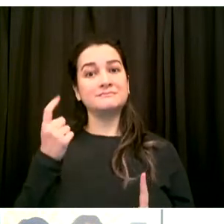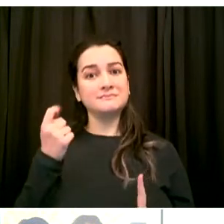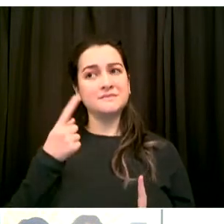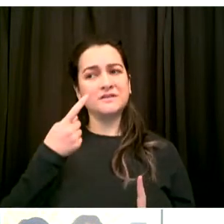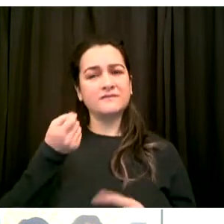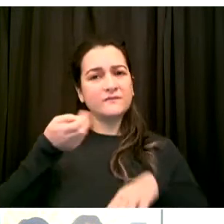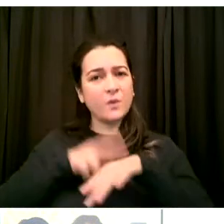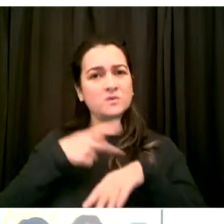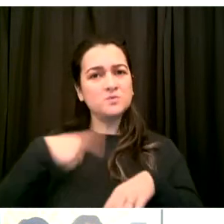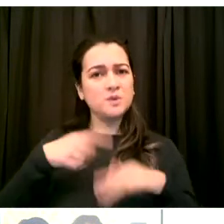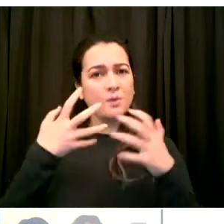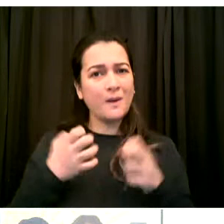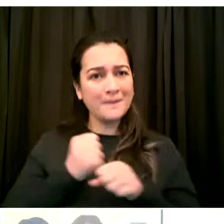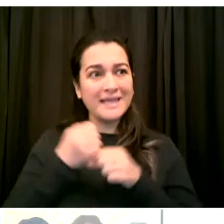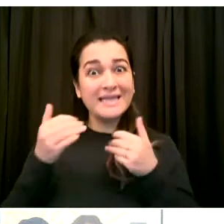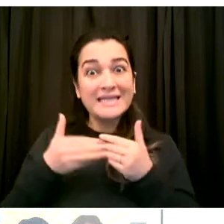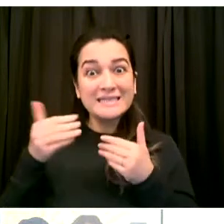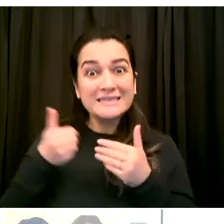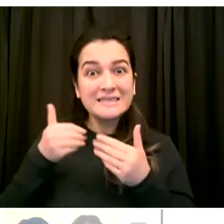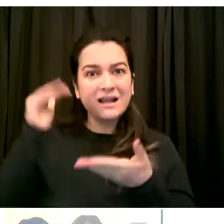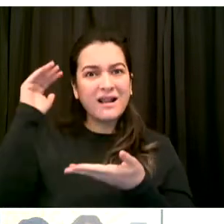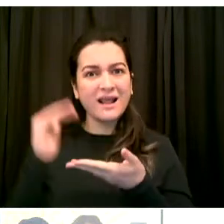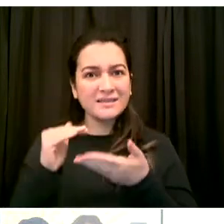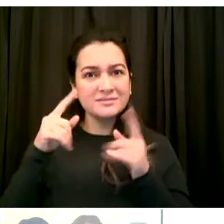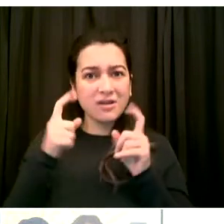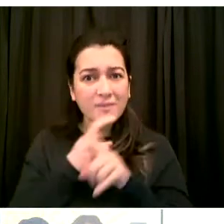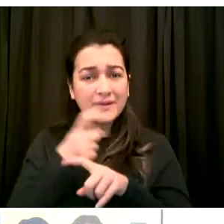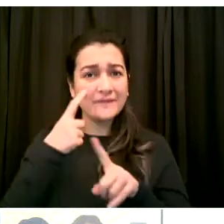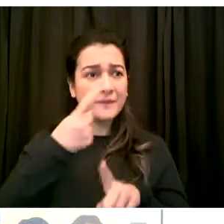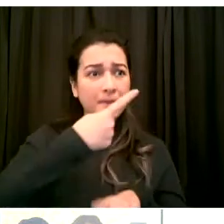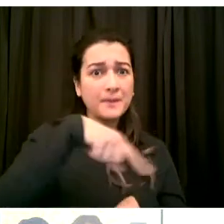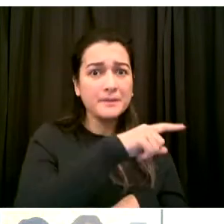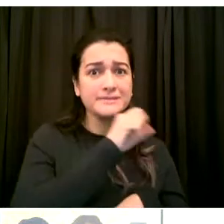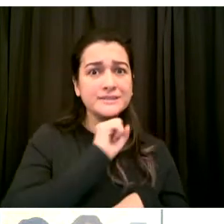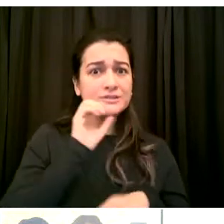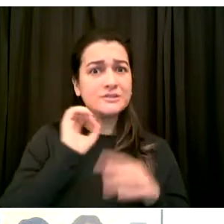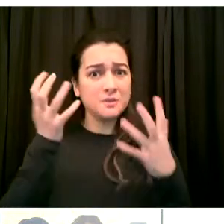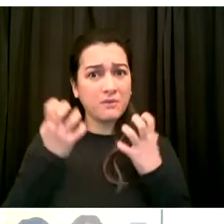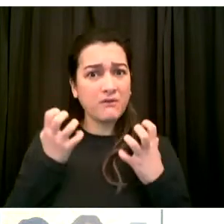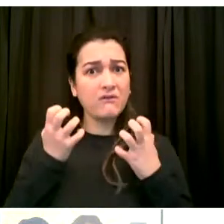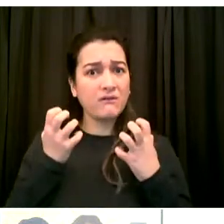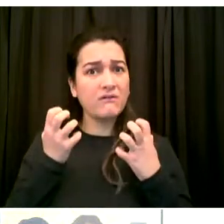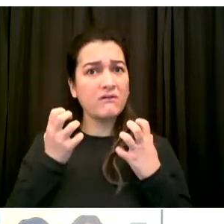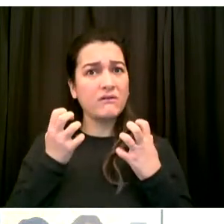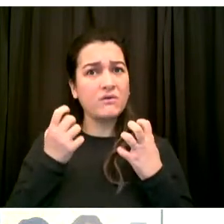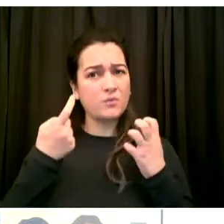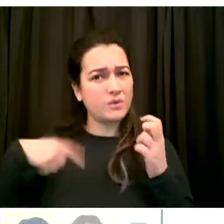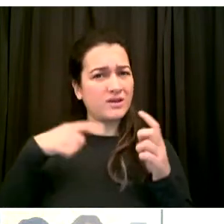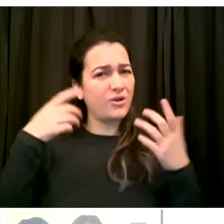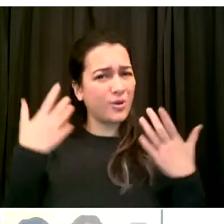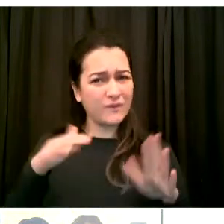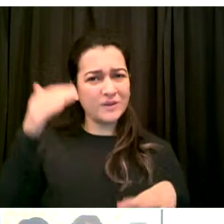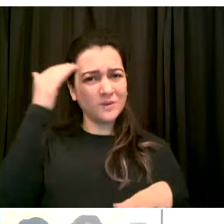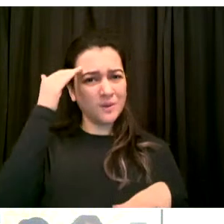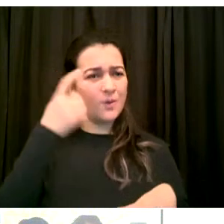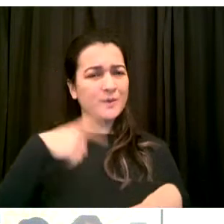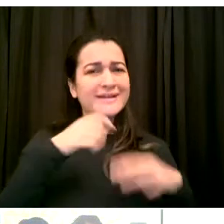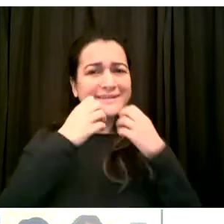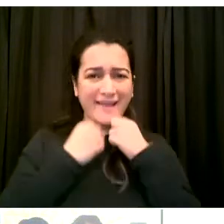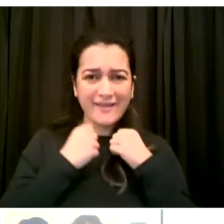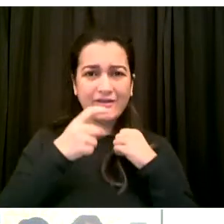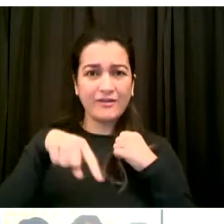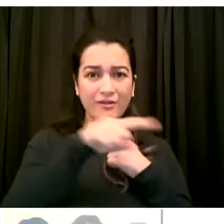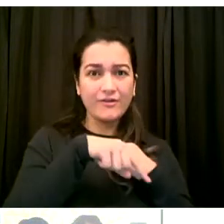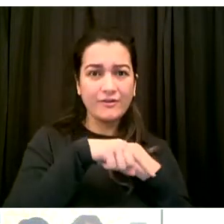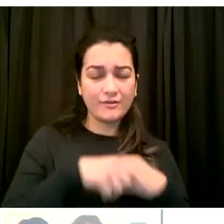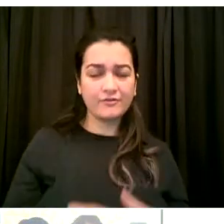of different ways, as the mayor has already alluded to. First, we're working with our healthcare partners for them